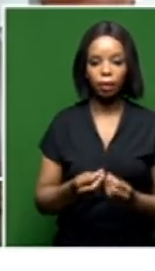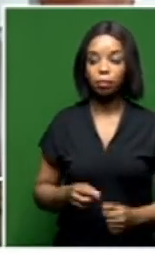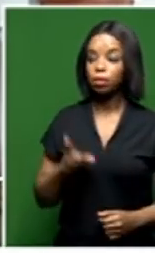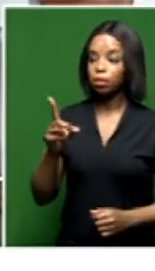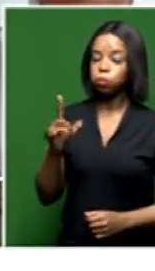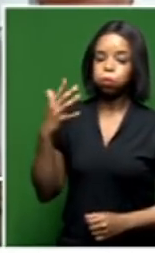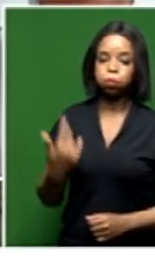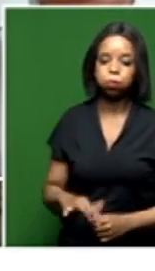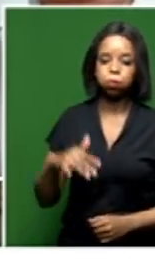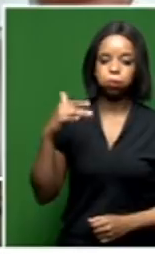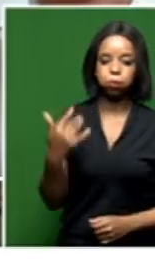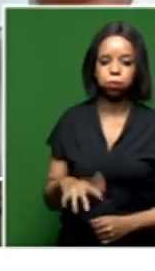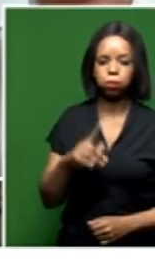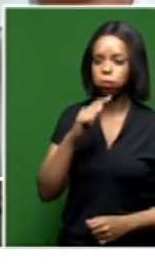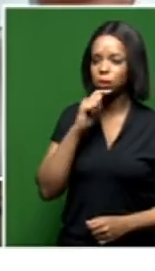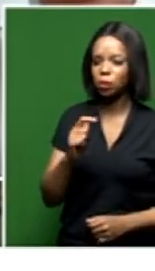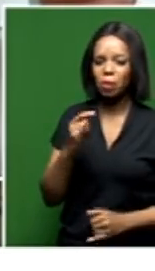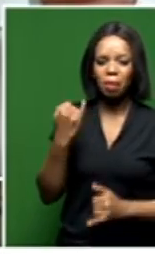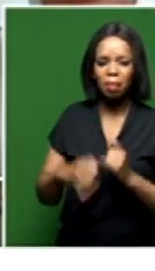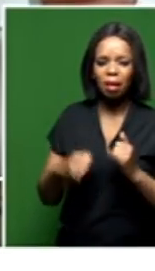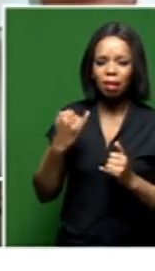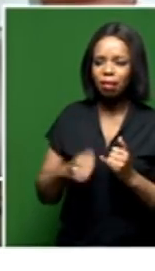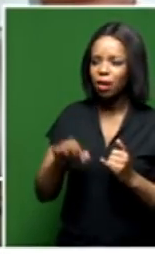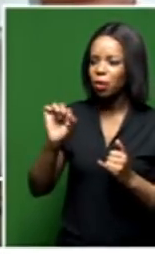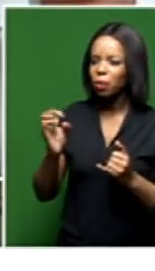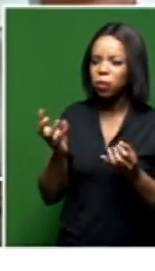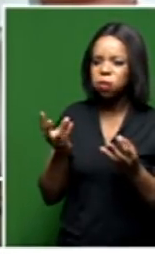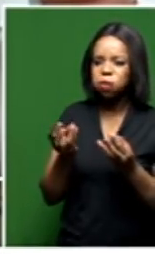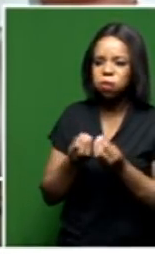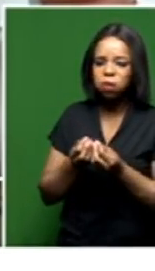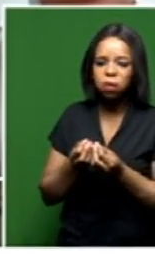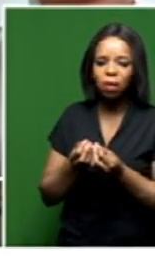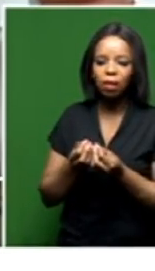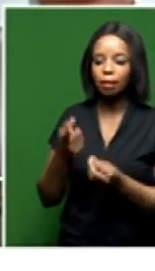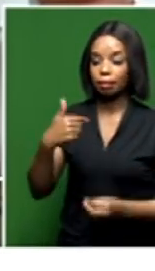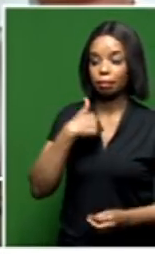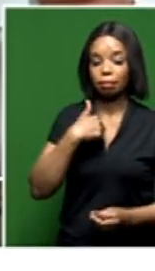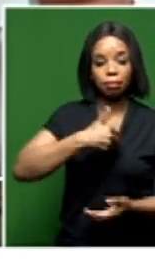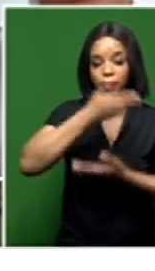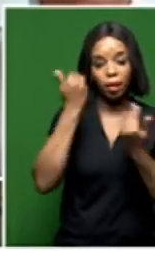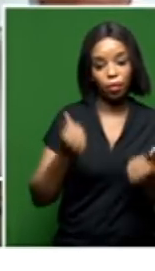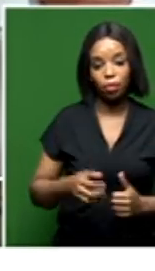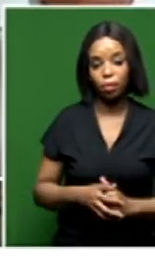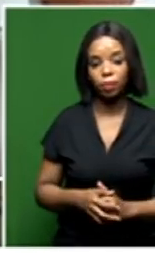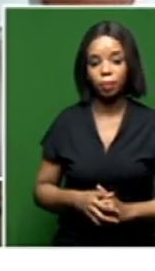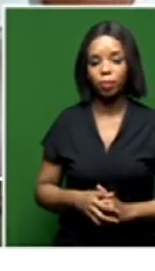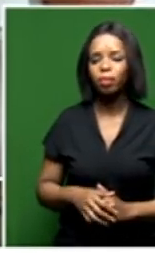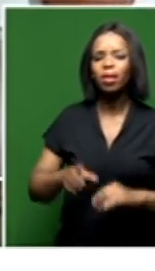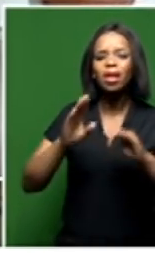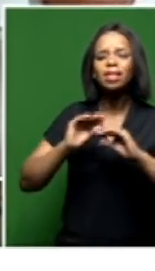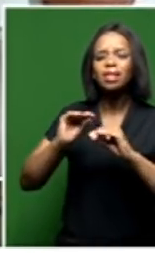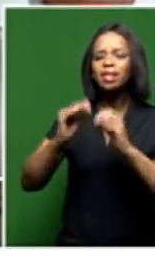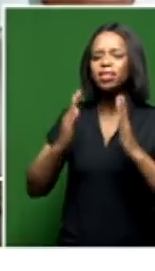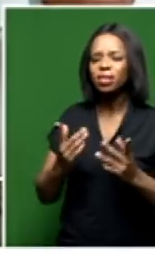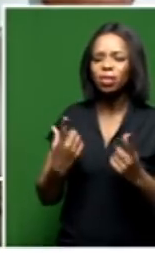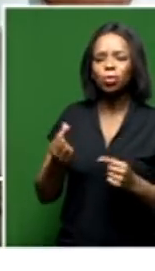that's very little room for mistakes there for the 93% aggregate. See, I don't know, because what do teachers do with